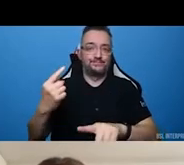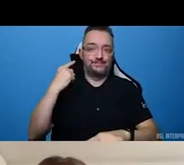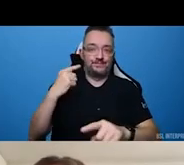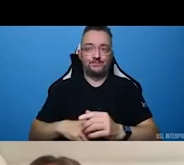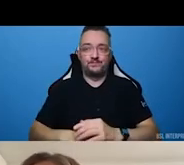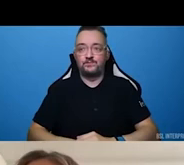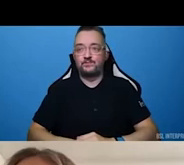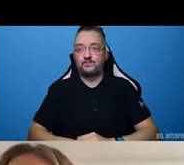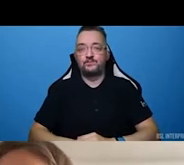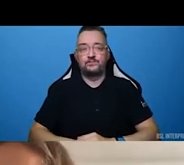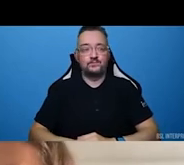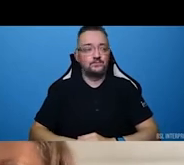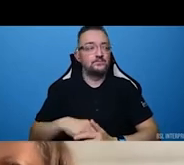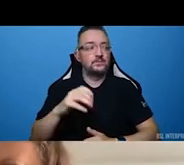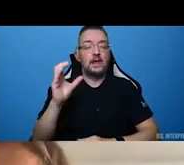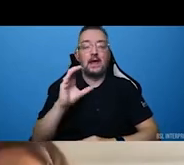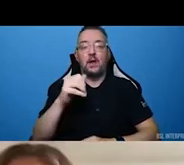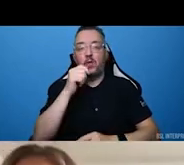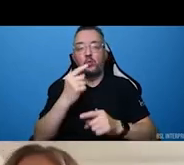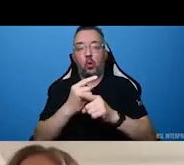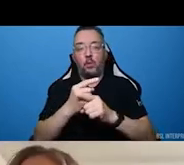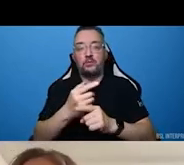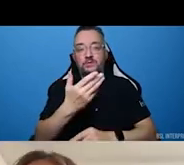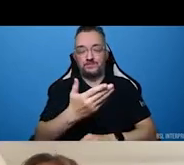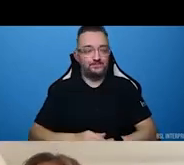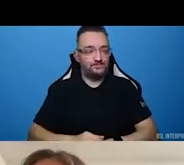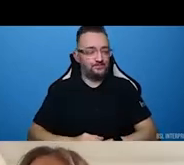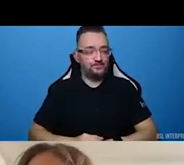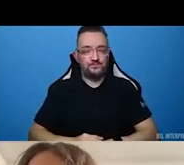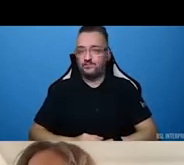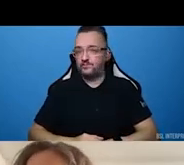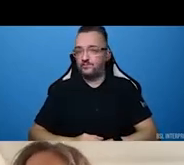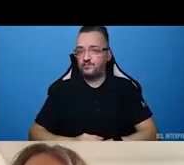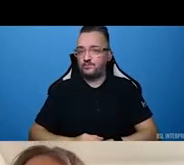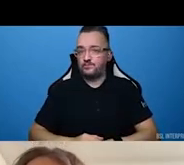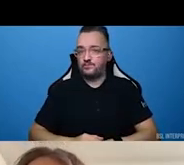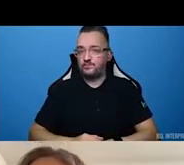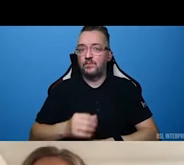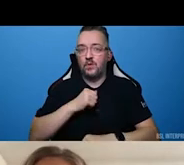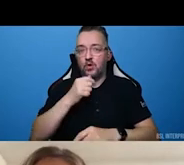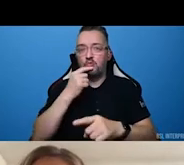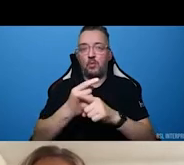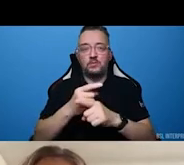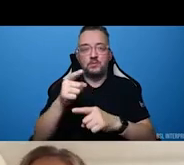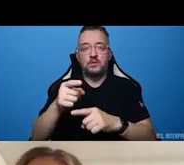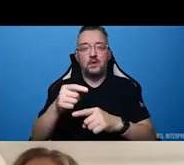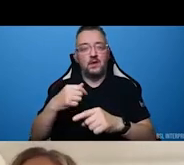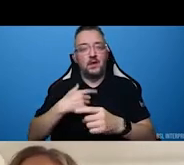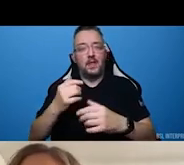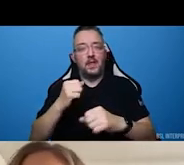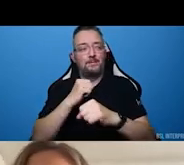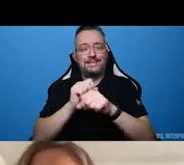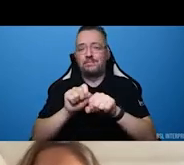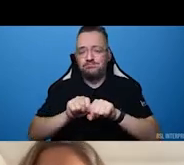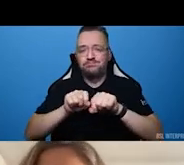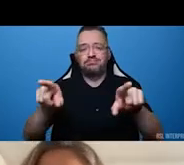And now Tara's going to talk a little bit about the pavilion itself. Thanks, Fiona. I just want to talk for a few minutes about the pavilion as a medium in